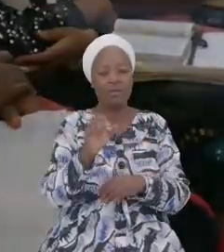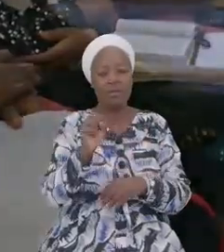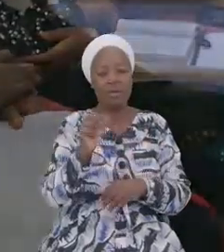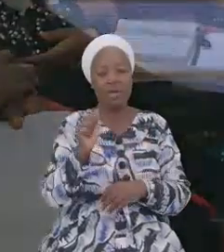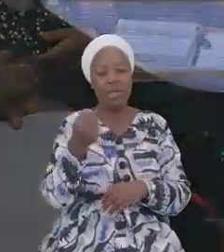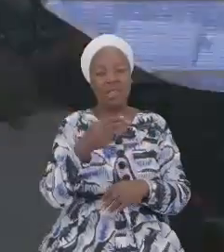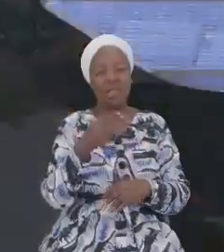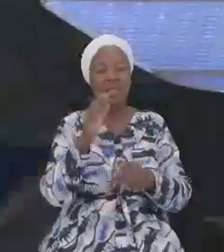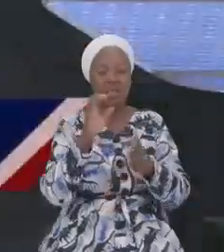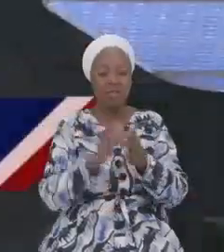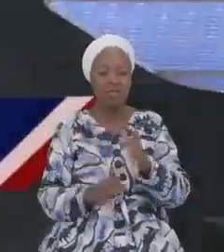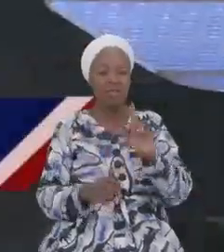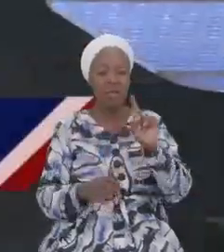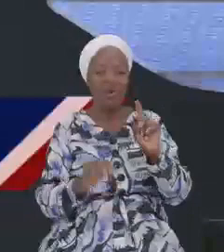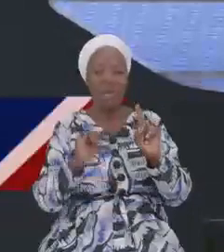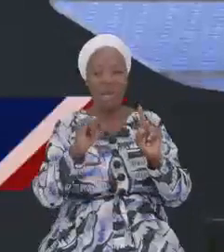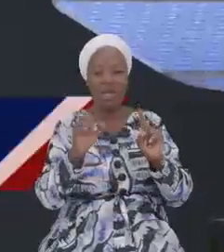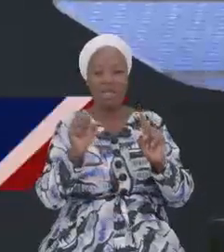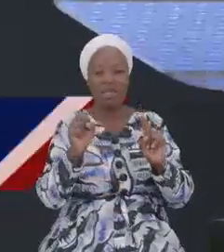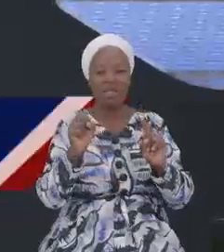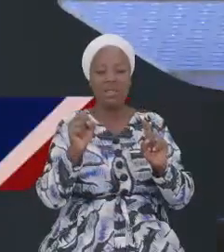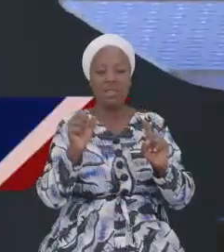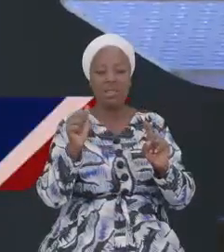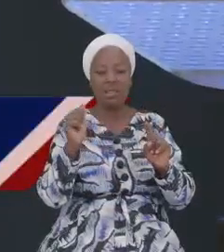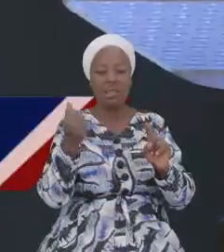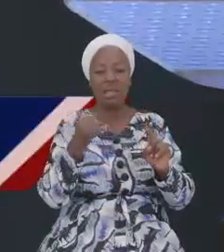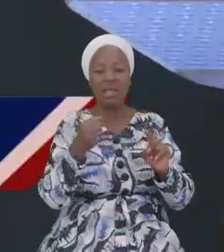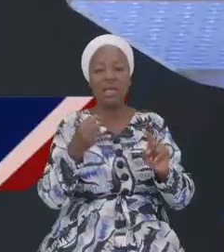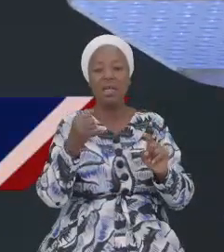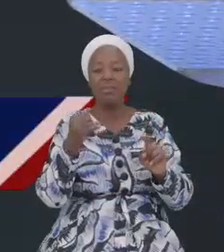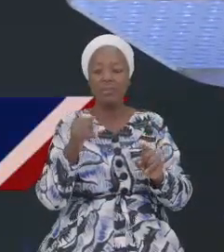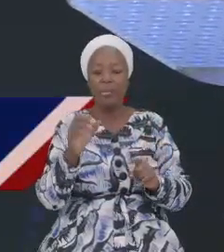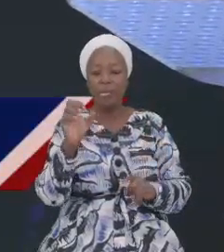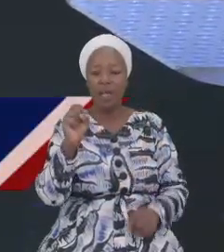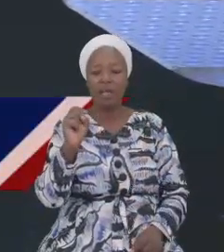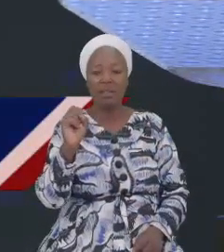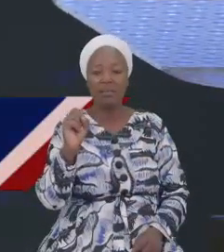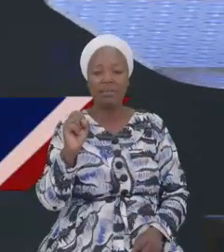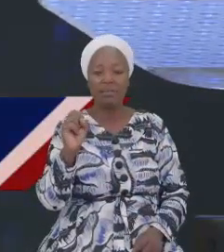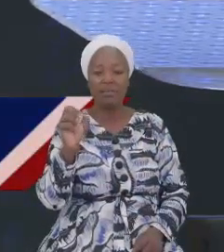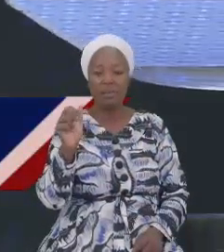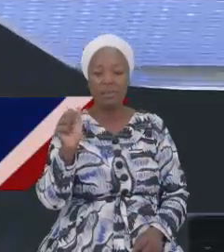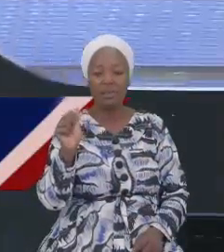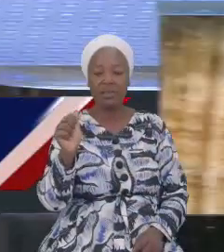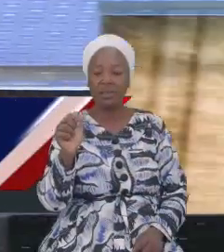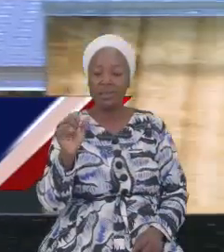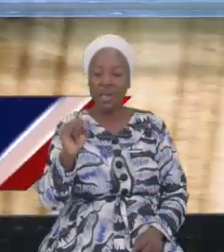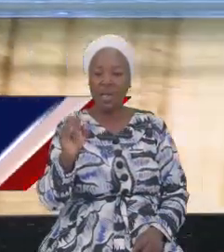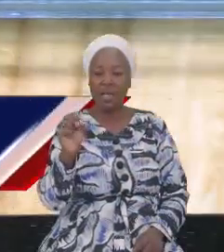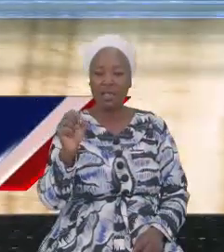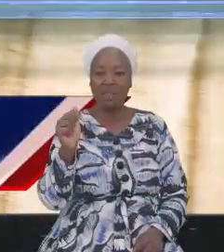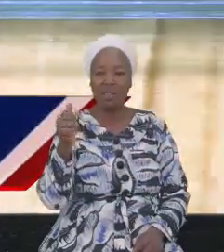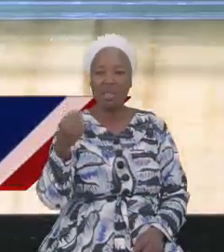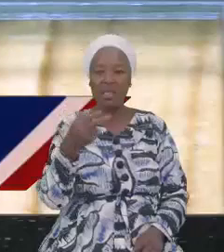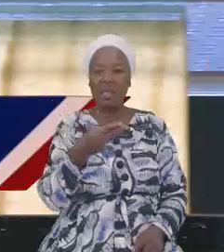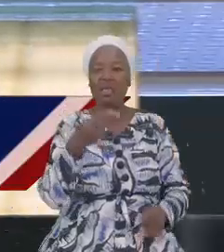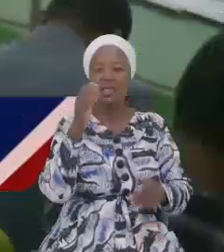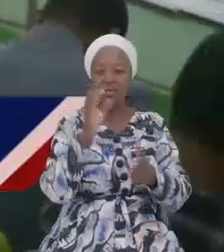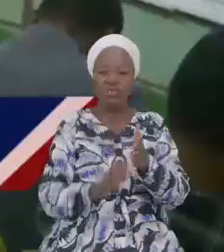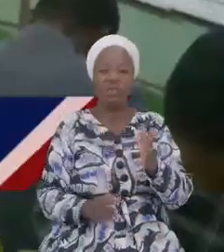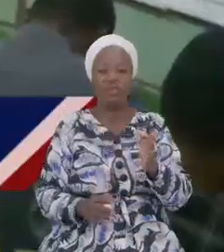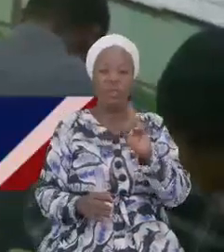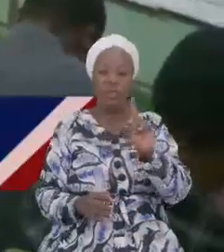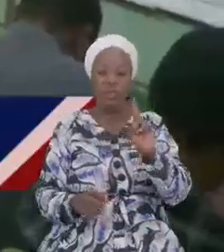chapter 1. Isaiah chapter 1. We're reading from verse 16. It says, wash you